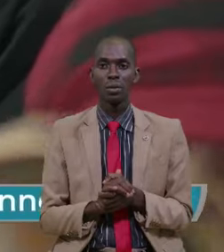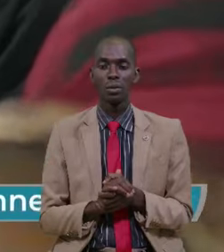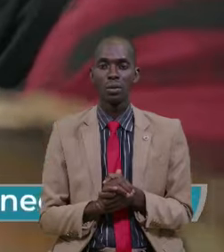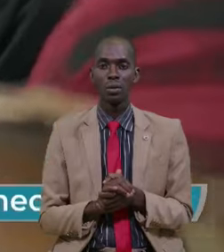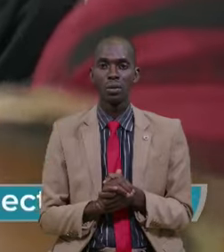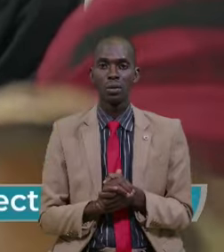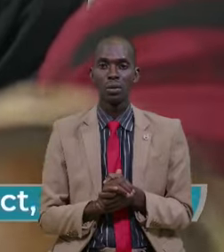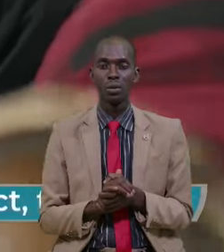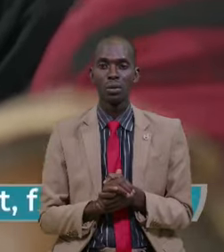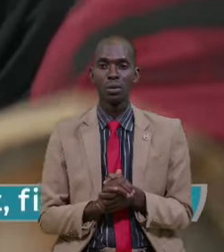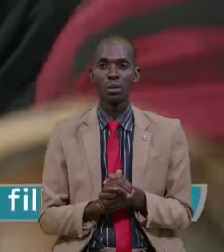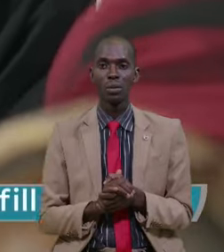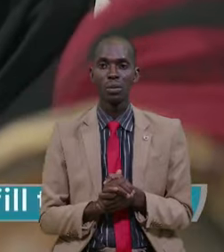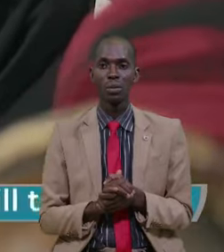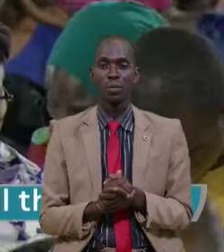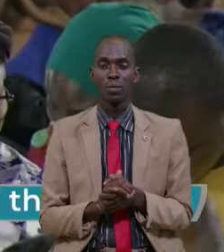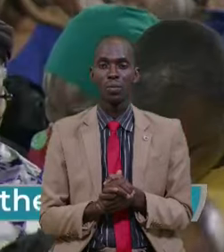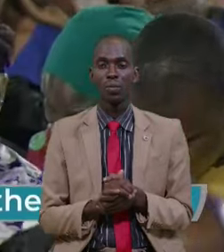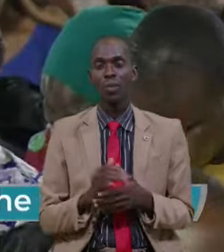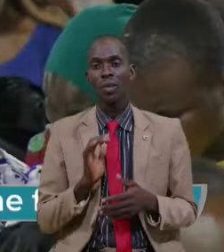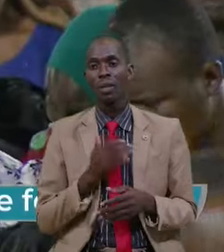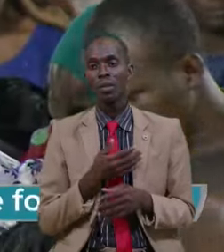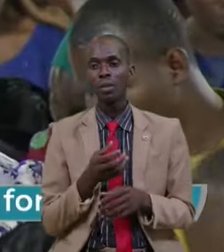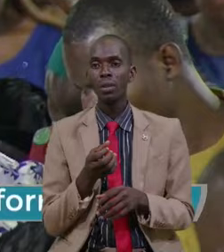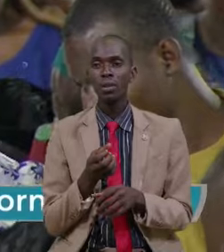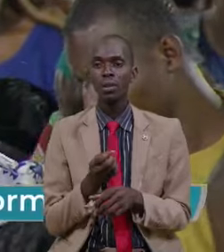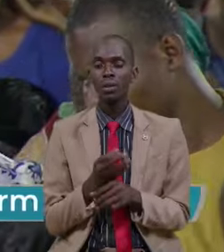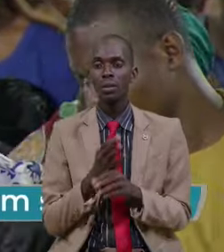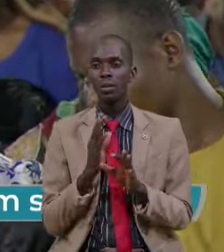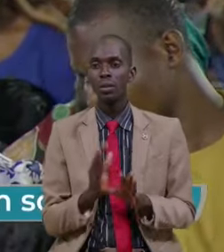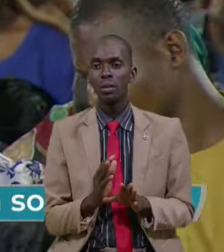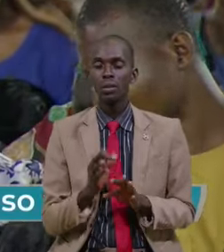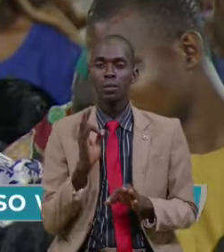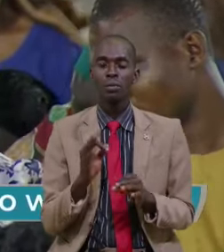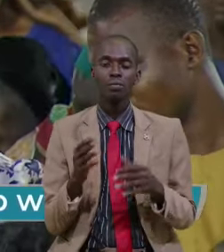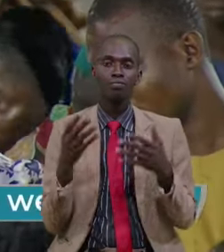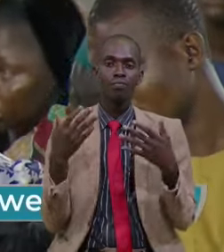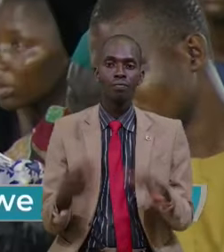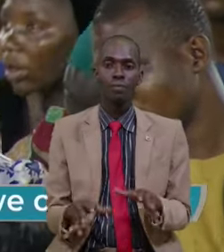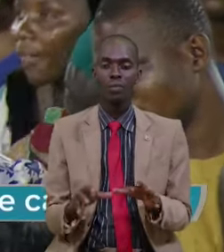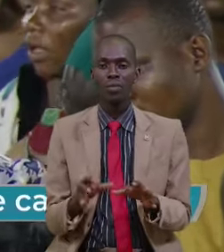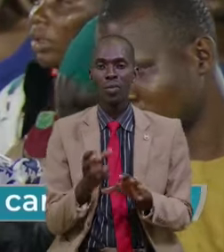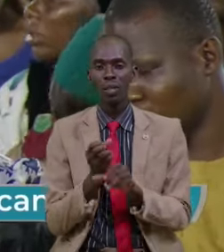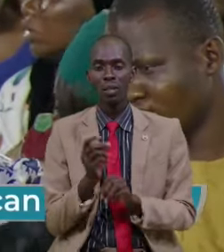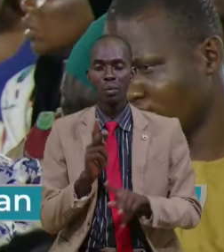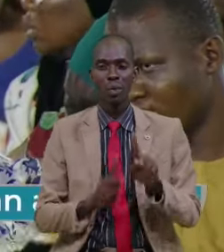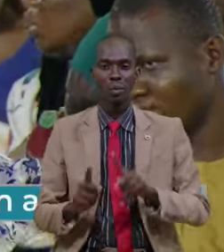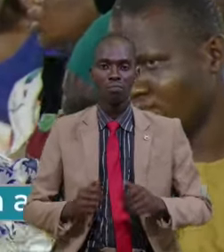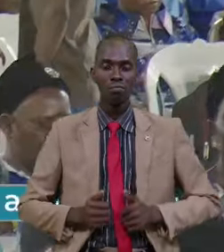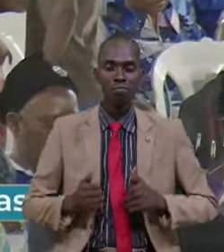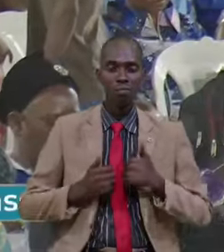Counselors, if we are true, please supervise us. Just wave the flag to me so I'll know you are